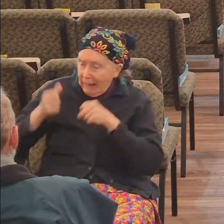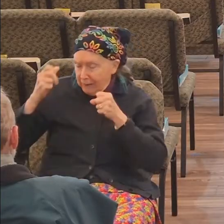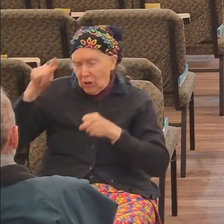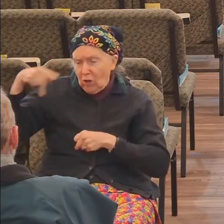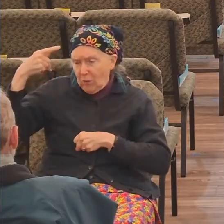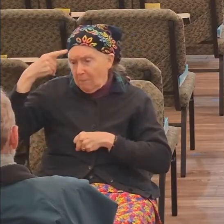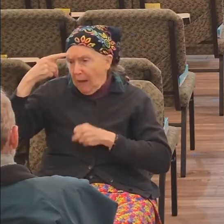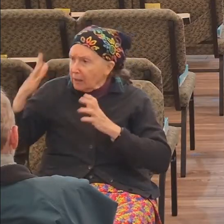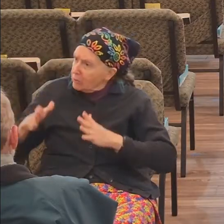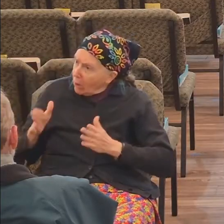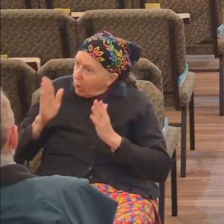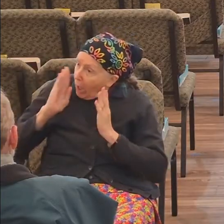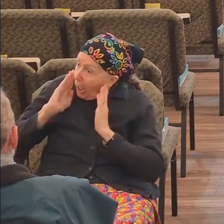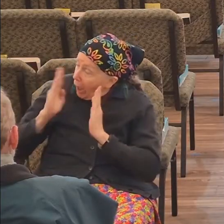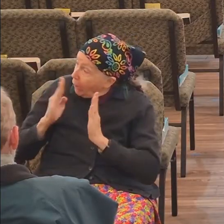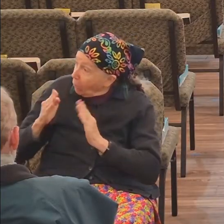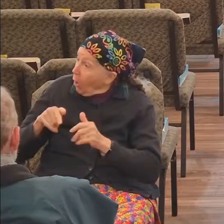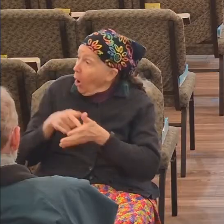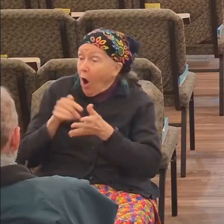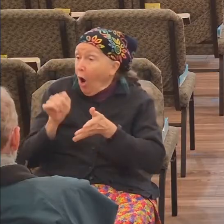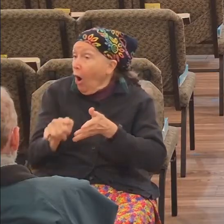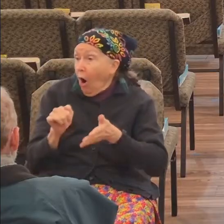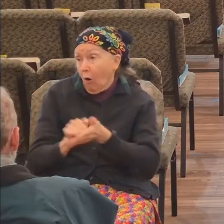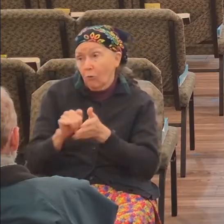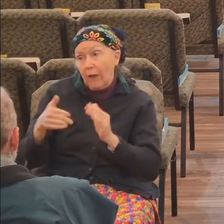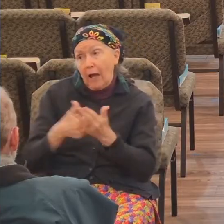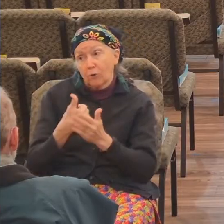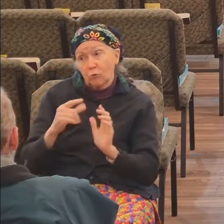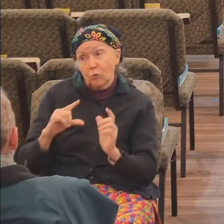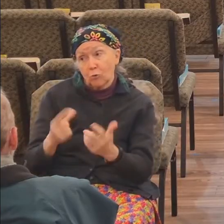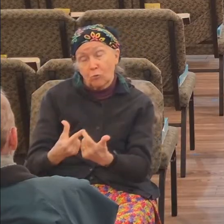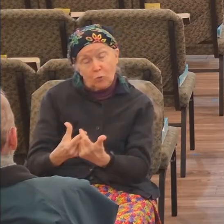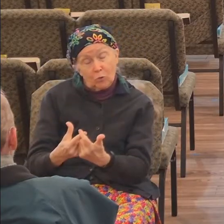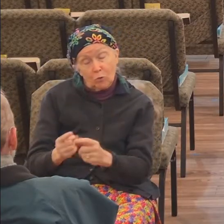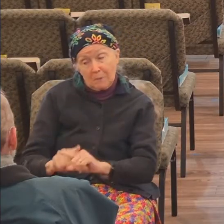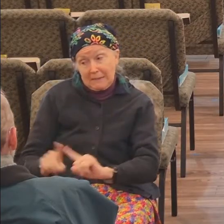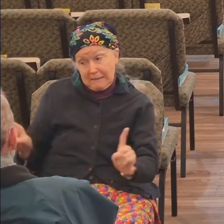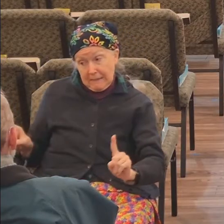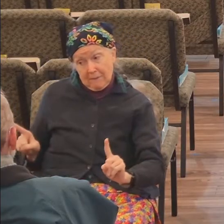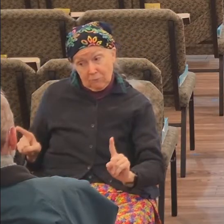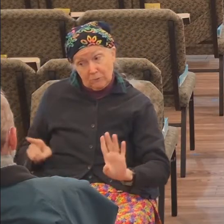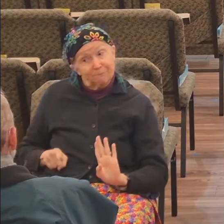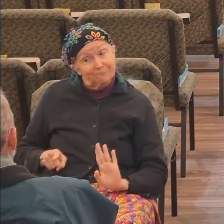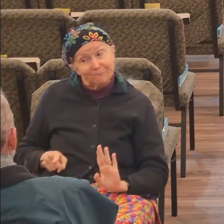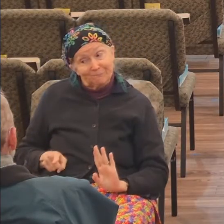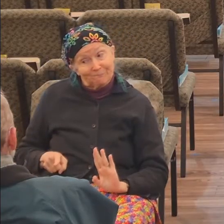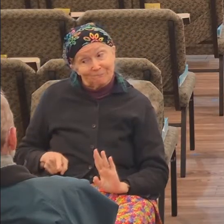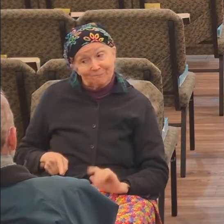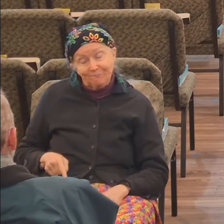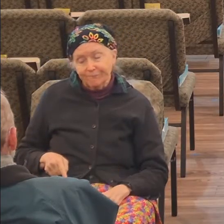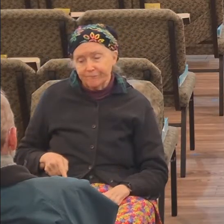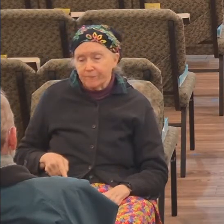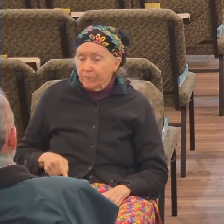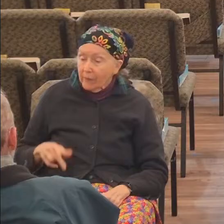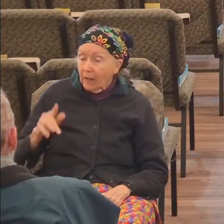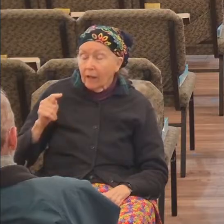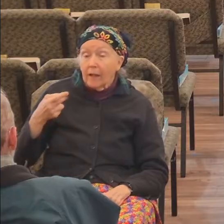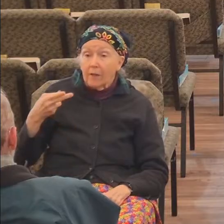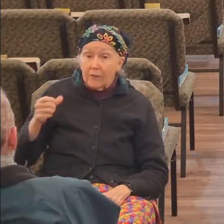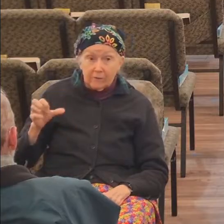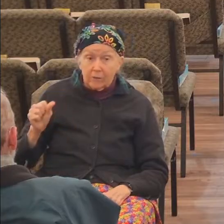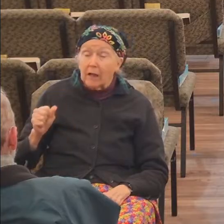to their attention the reality of this new group and how this new group was different, okay? And Thessalonica was a free